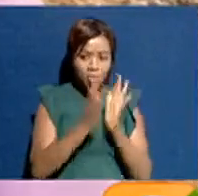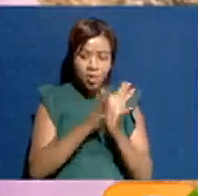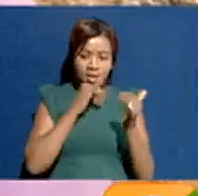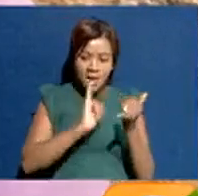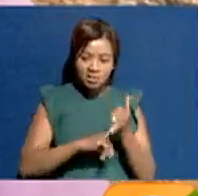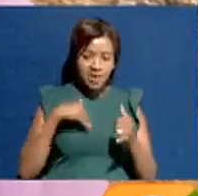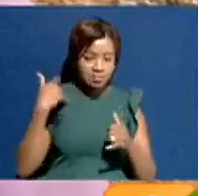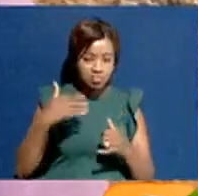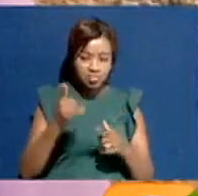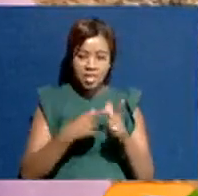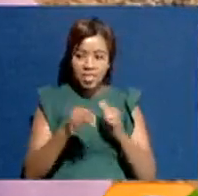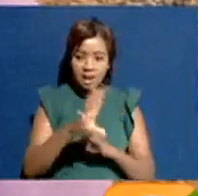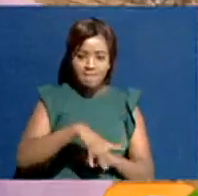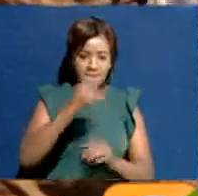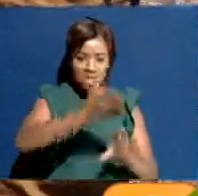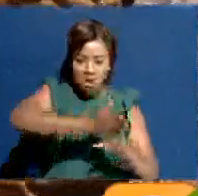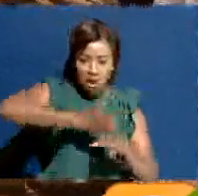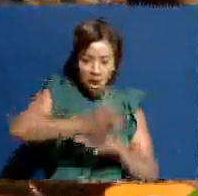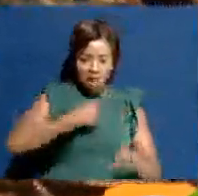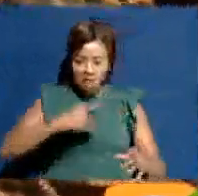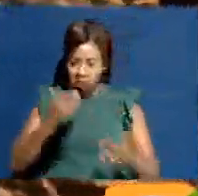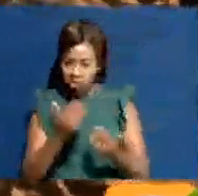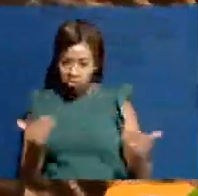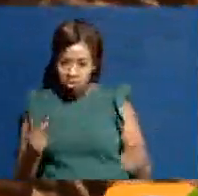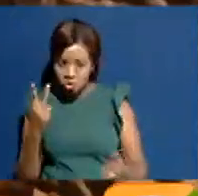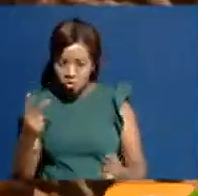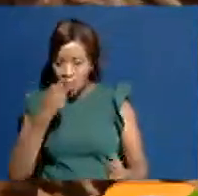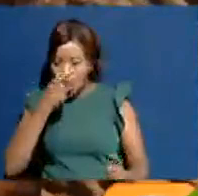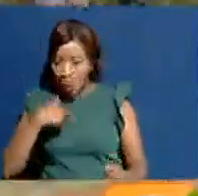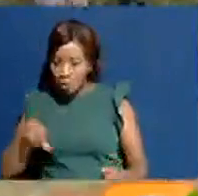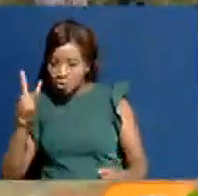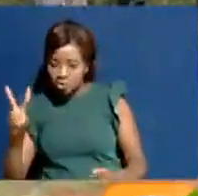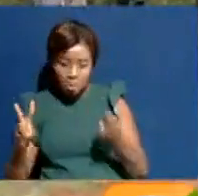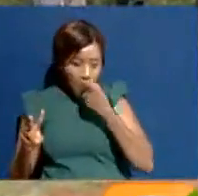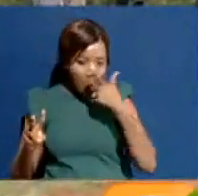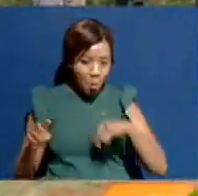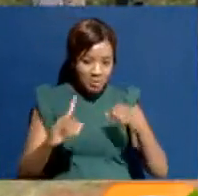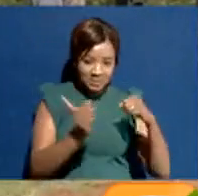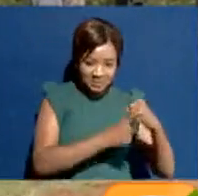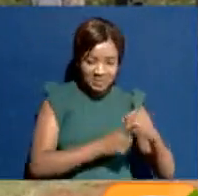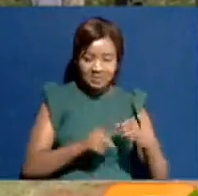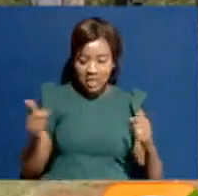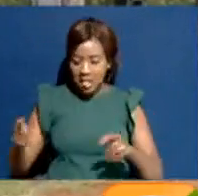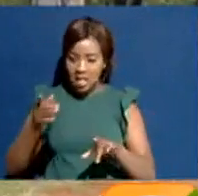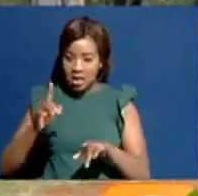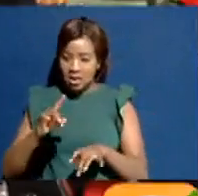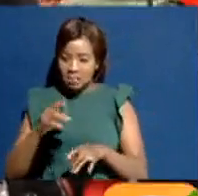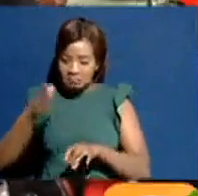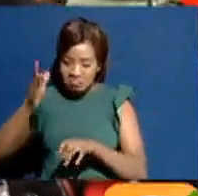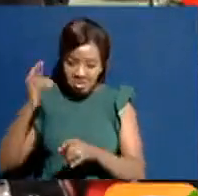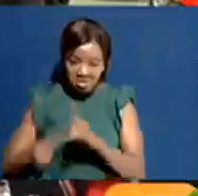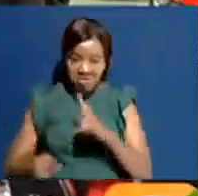have picked a knife and attacked the two children aged 2 and 6 years before attempting to commit suicide. The woman is said to be